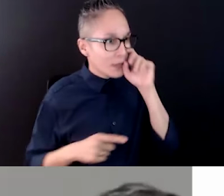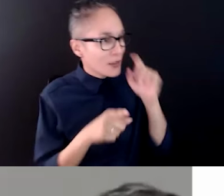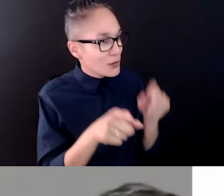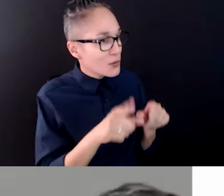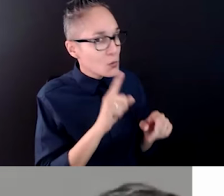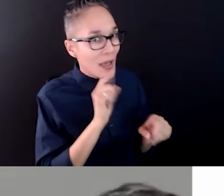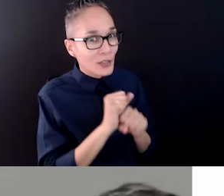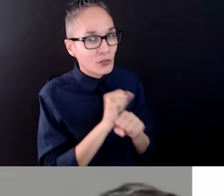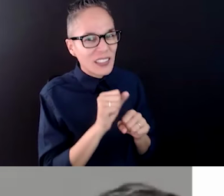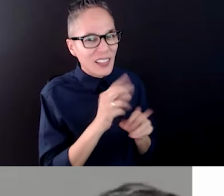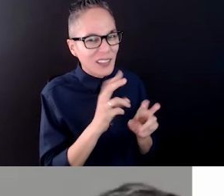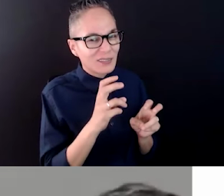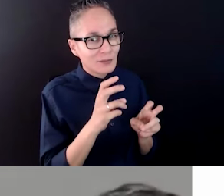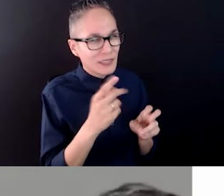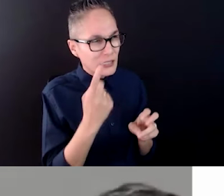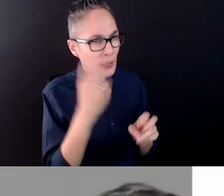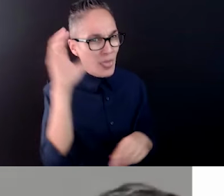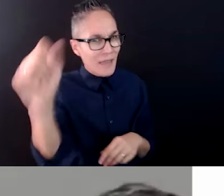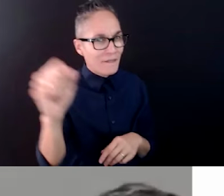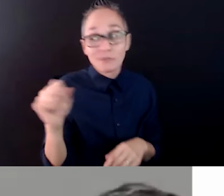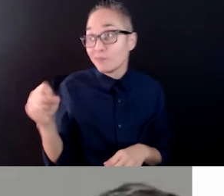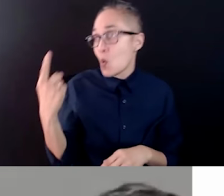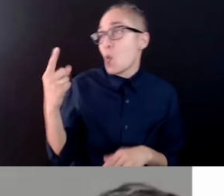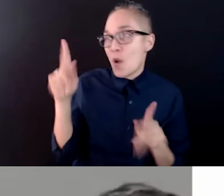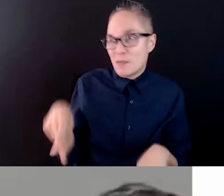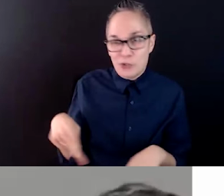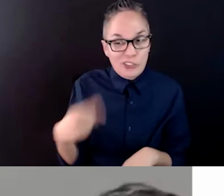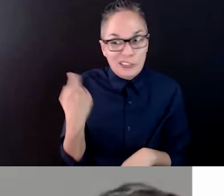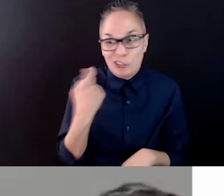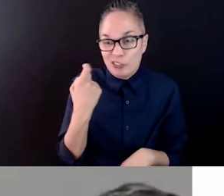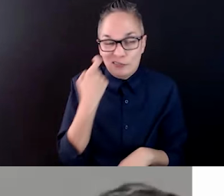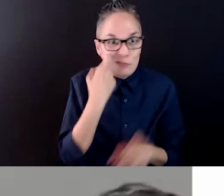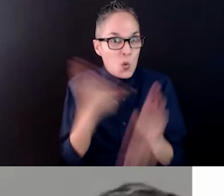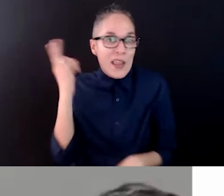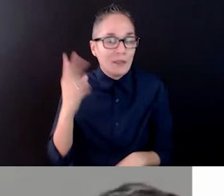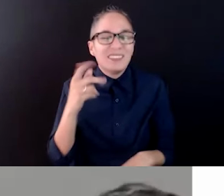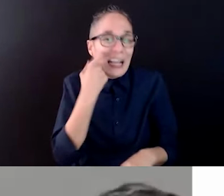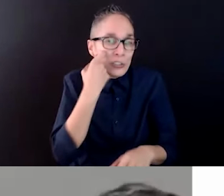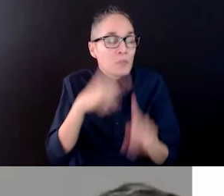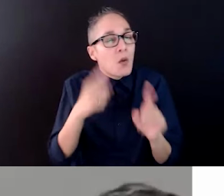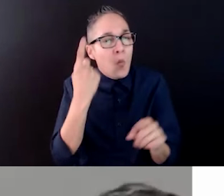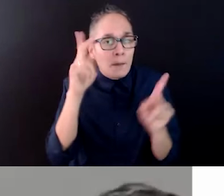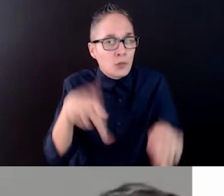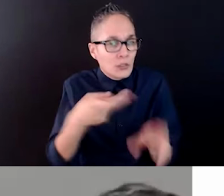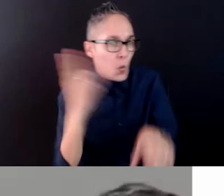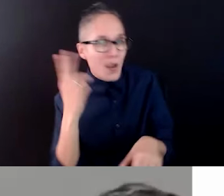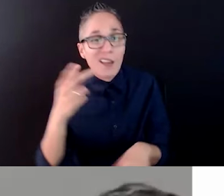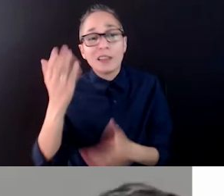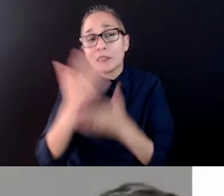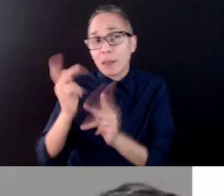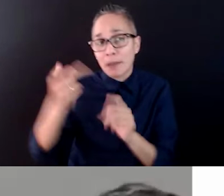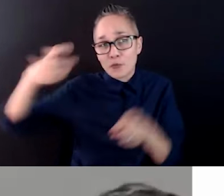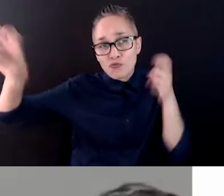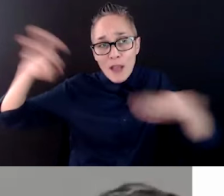lost somebody, right? Didn't she leave? One person just straight up quit. A few people transferred out.